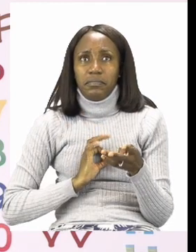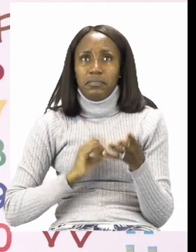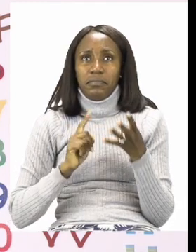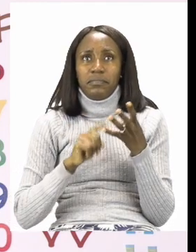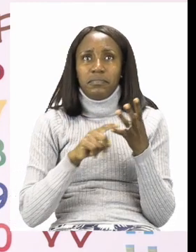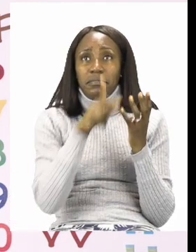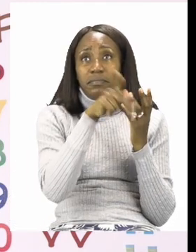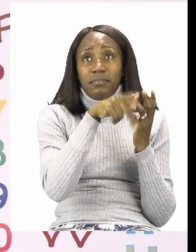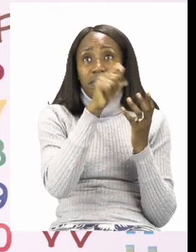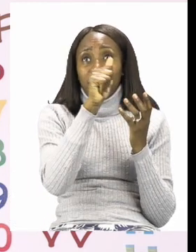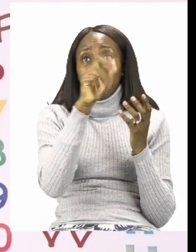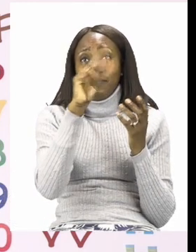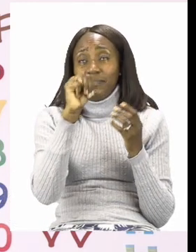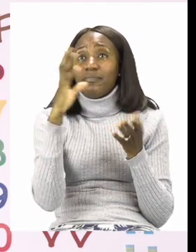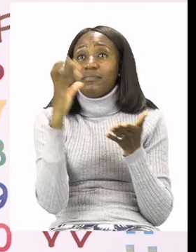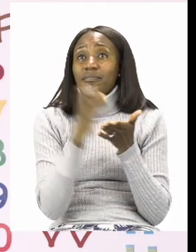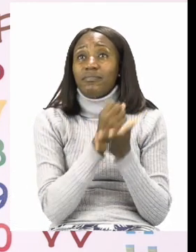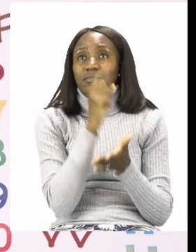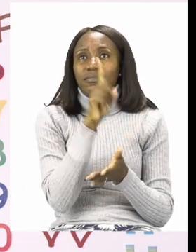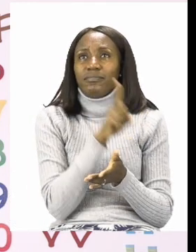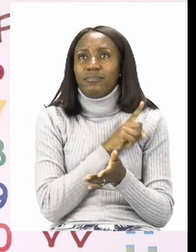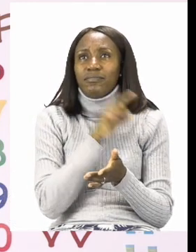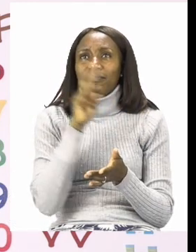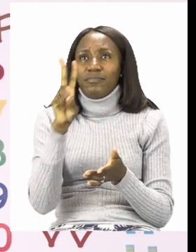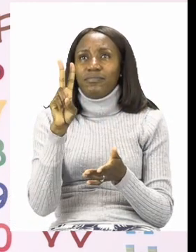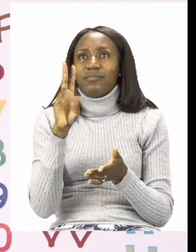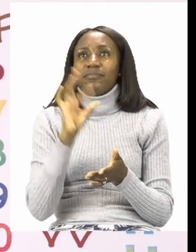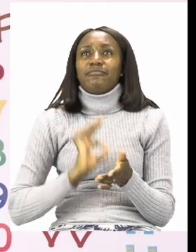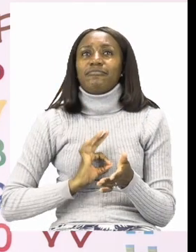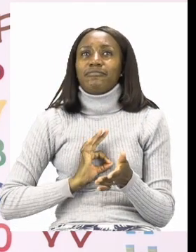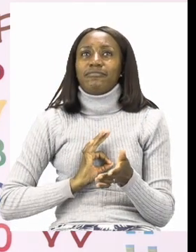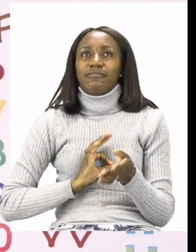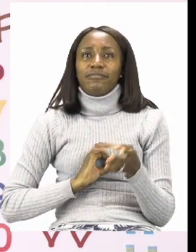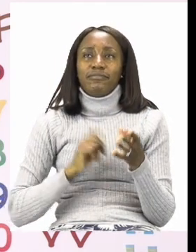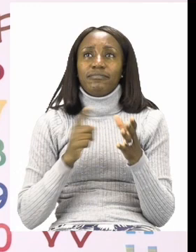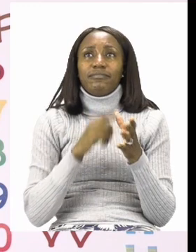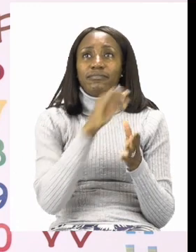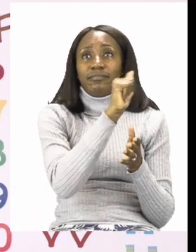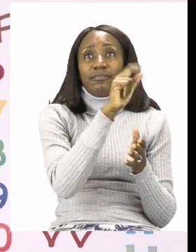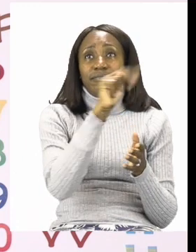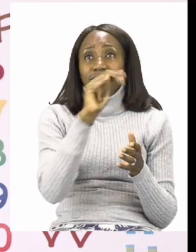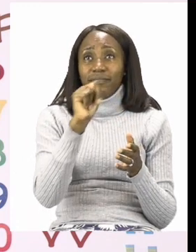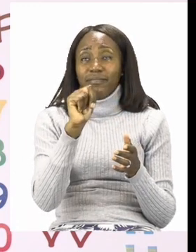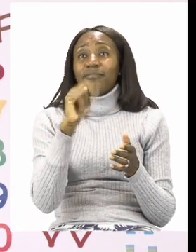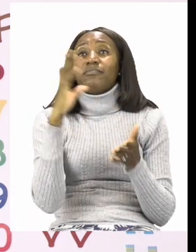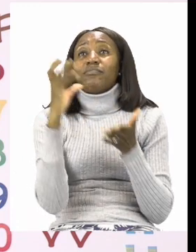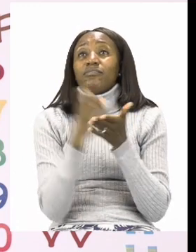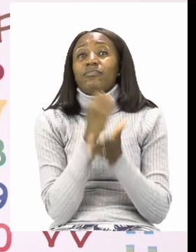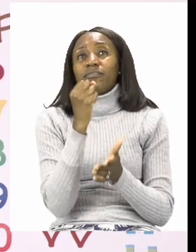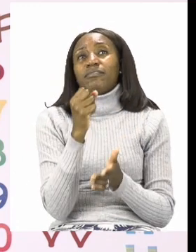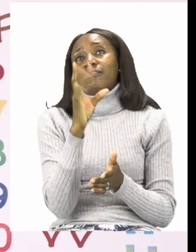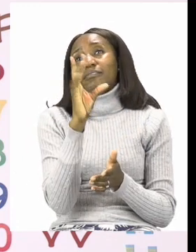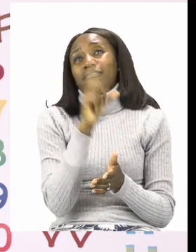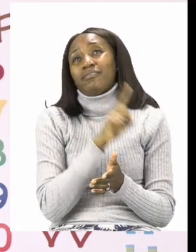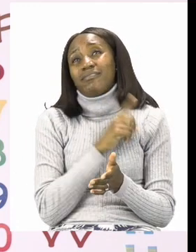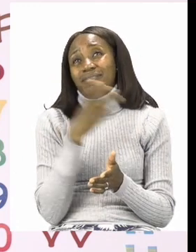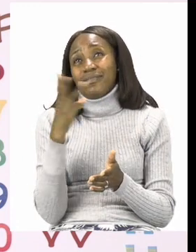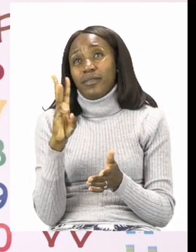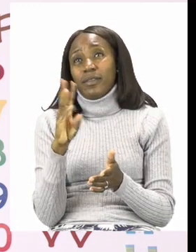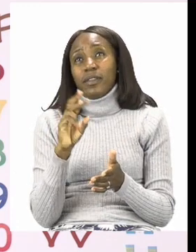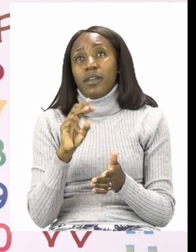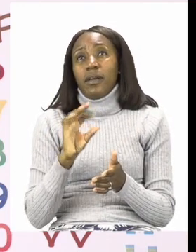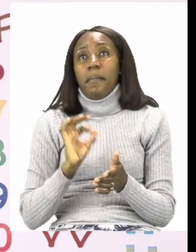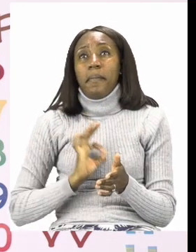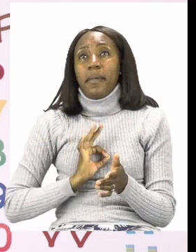medals. Pam won 12 medals. Anne won 16